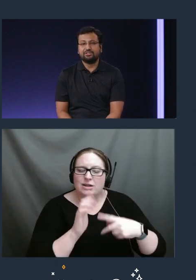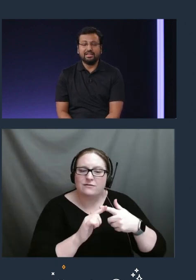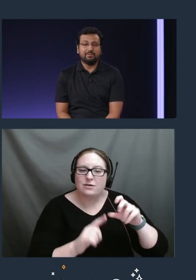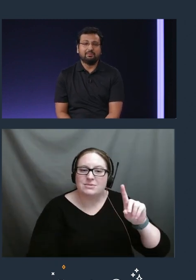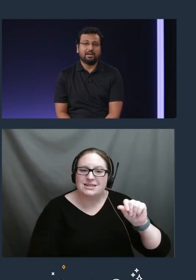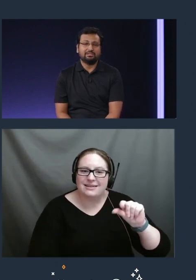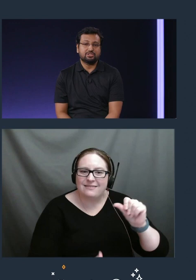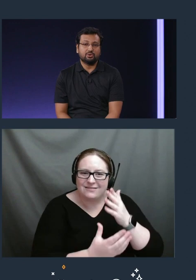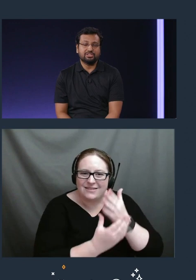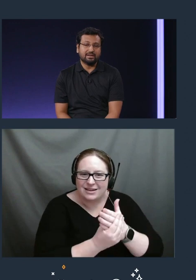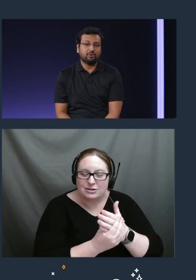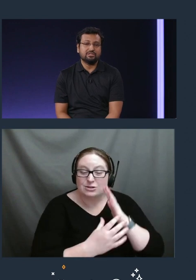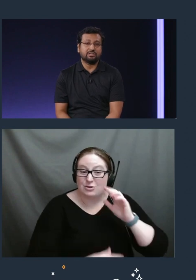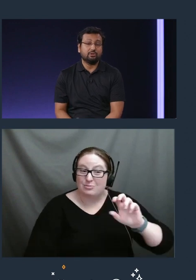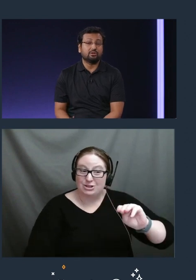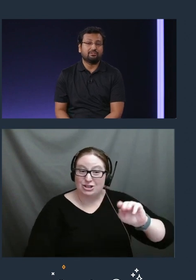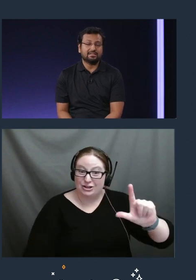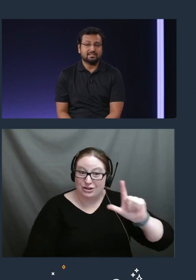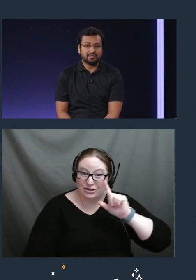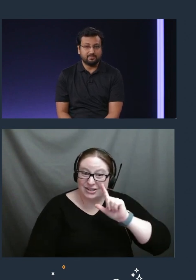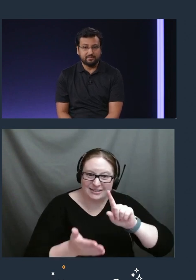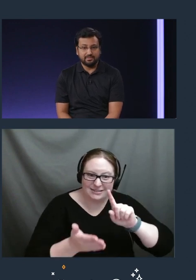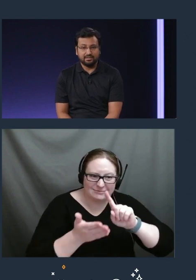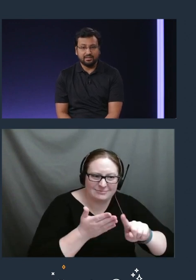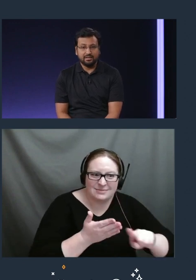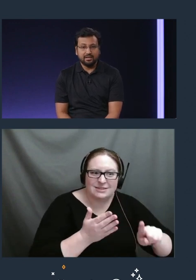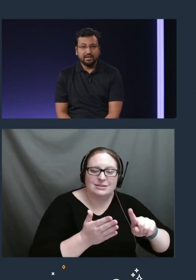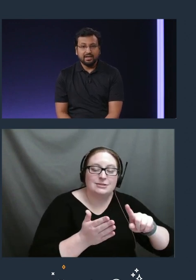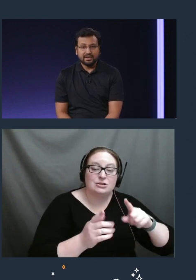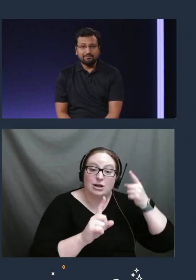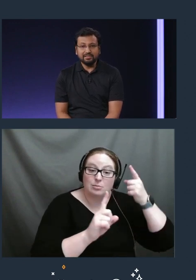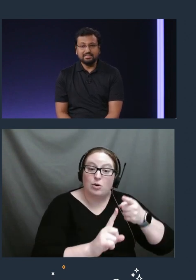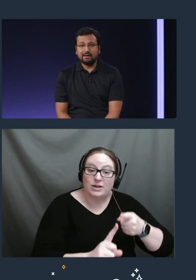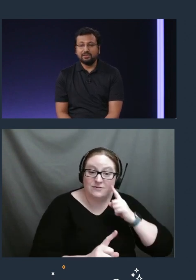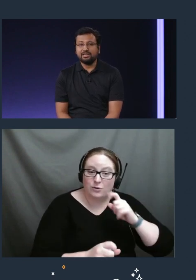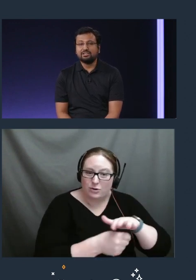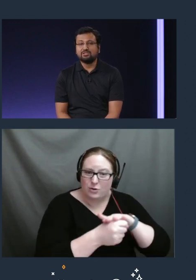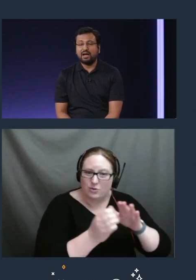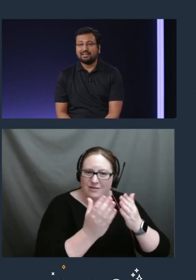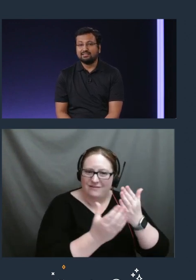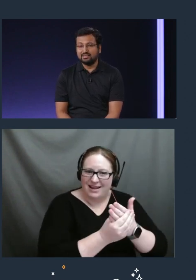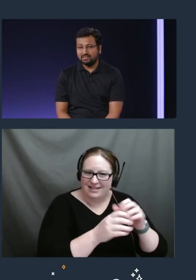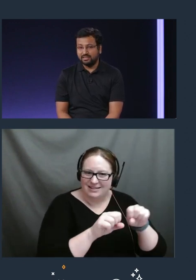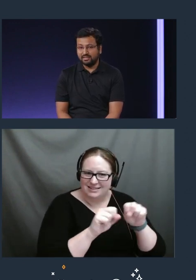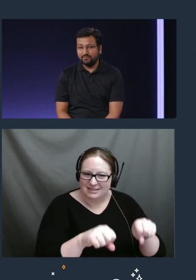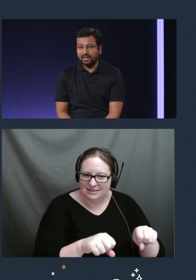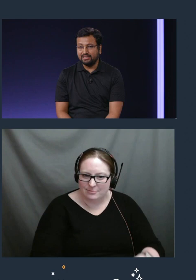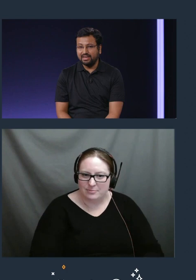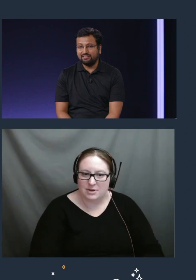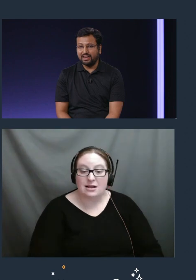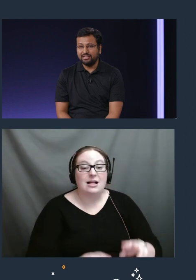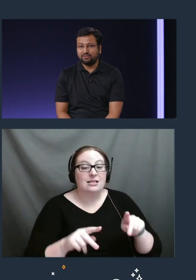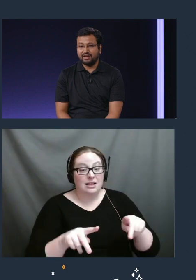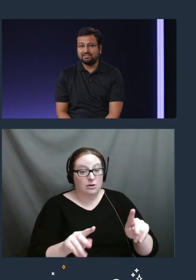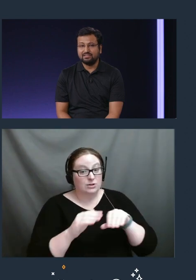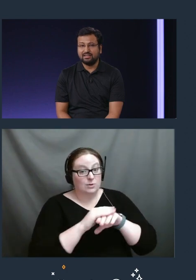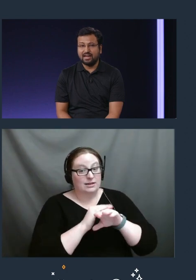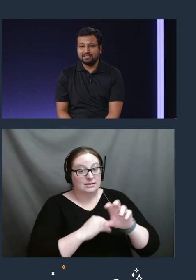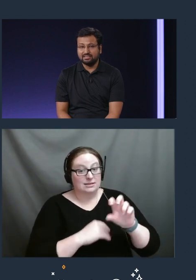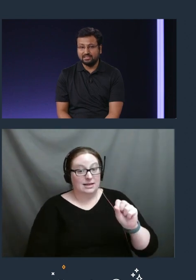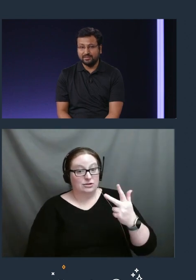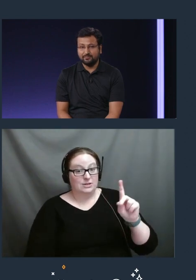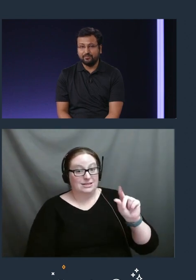learning training pipelines store checkpoints on the local file system. Adapting these applications to access S3 data and take advantage of